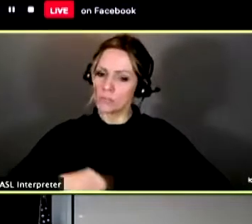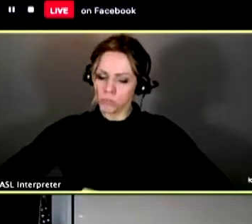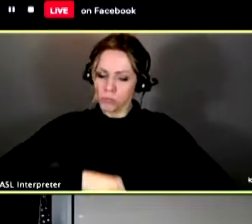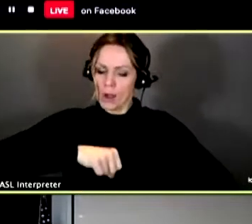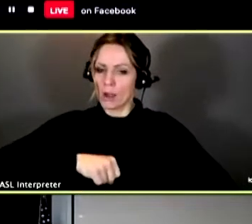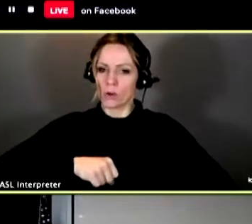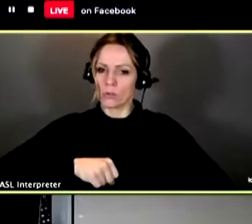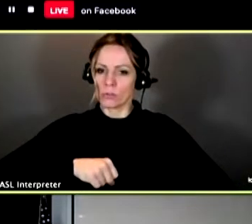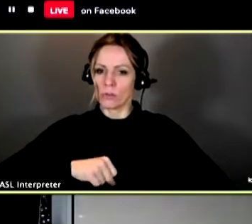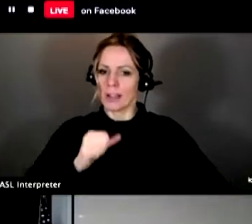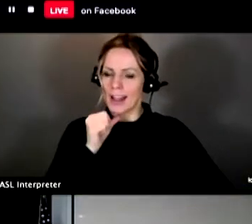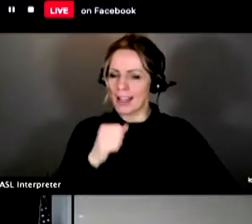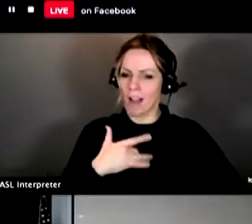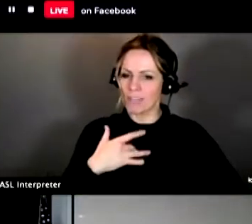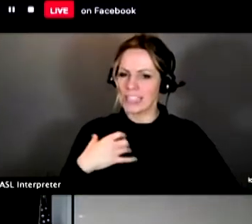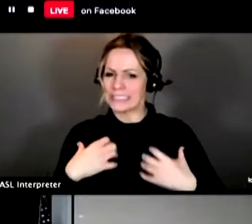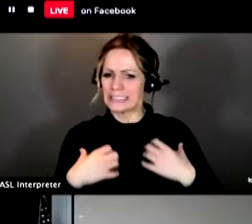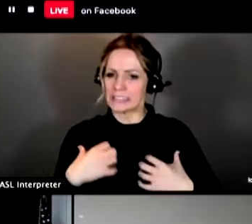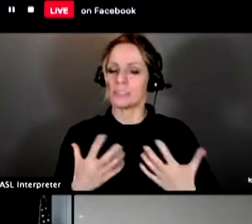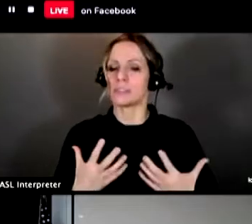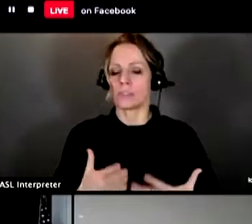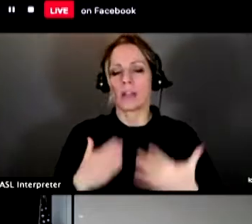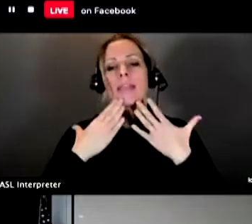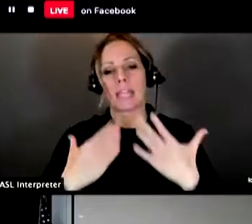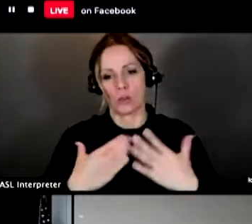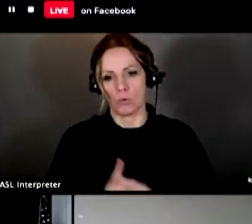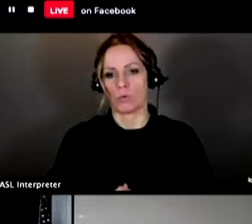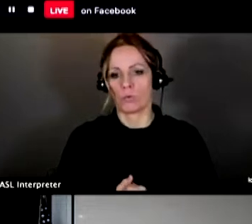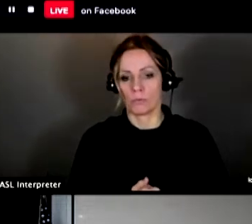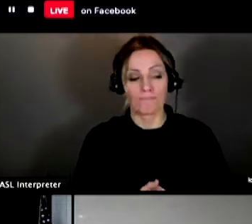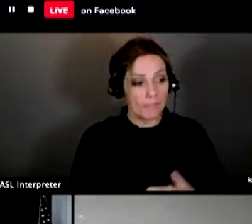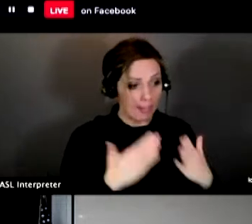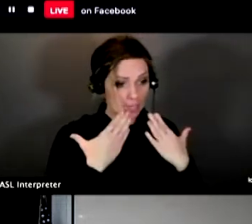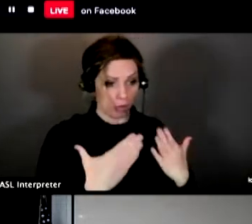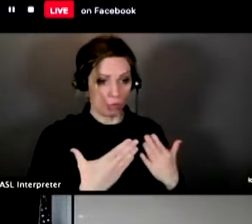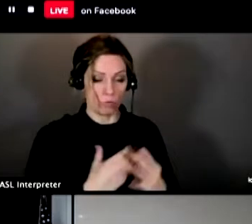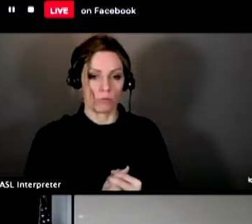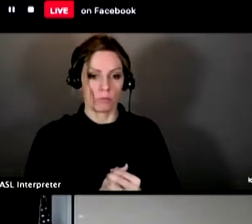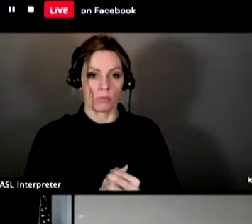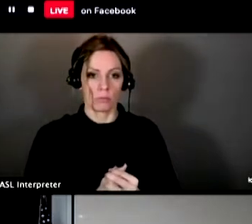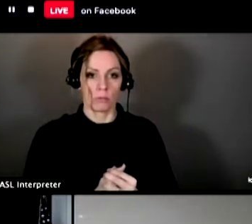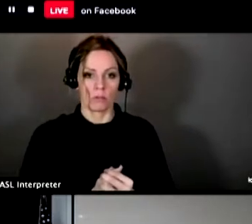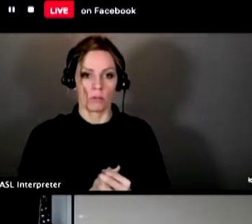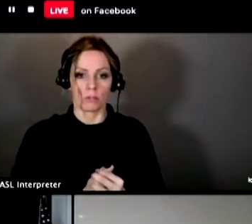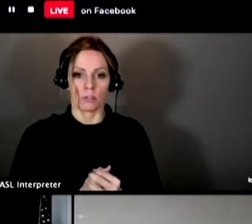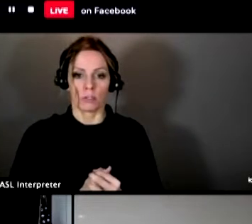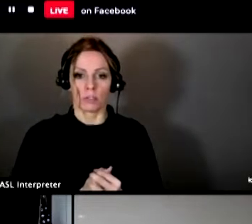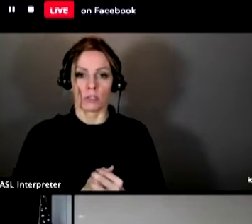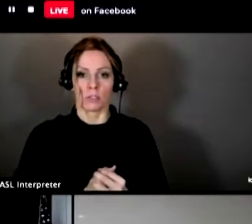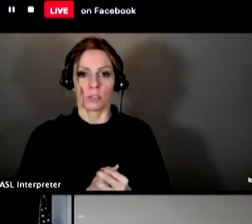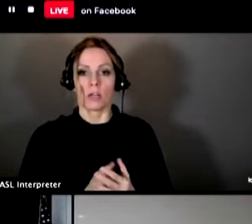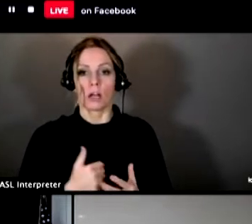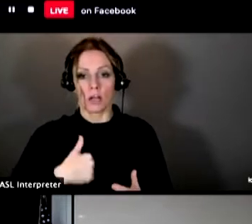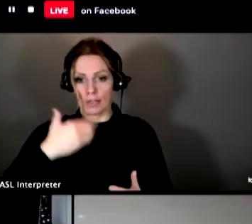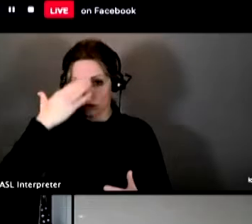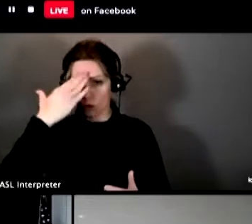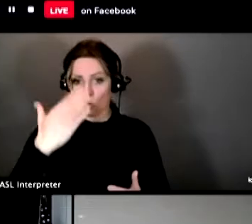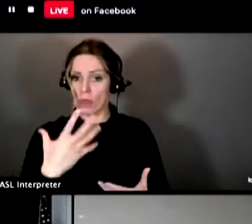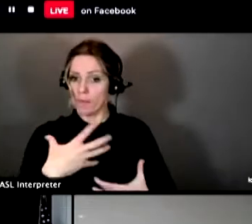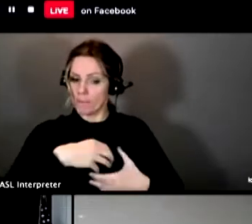you very much. Thank you, Beverly, very much. And I know that we have, as a part of the commission process, been